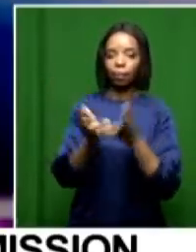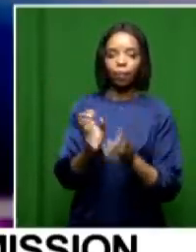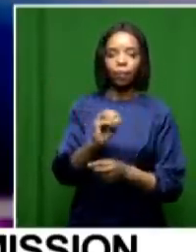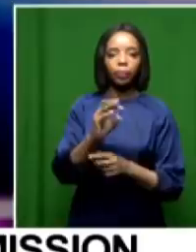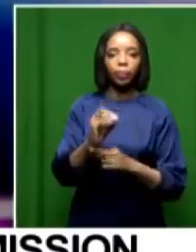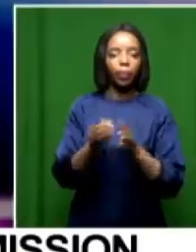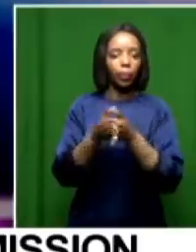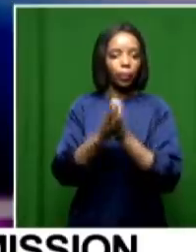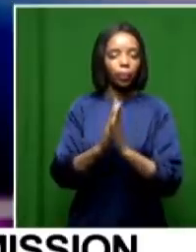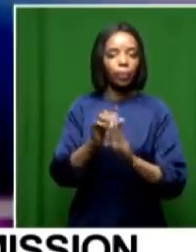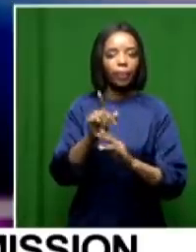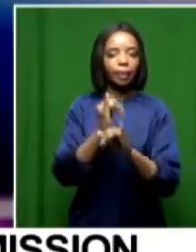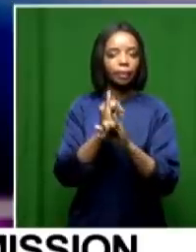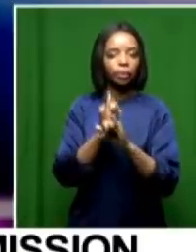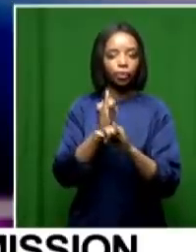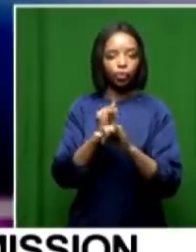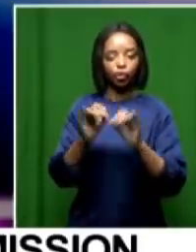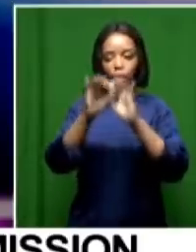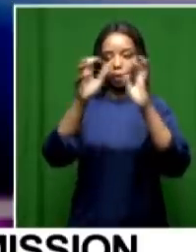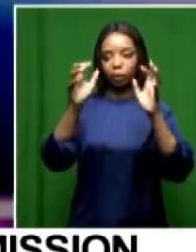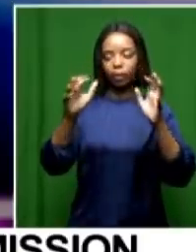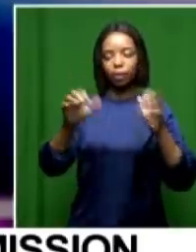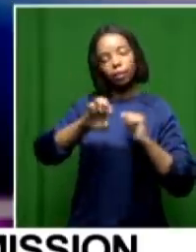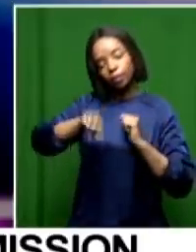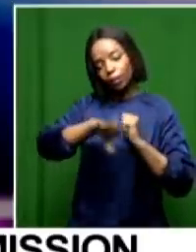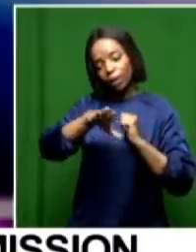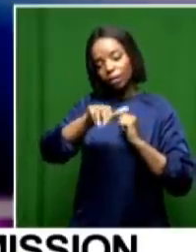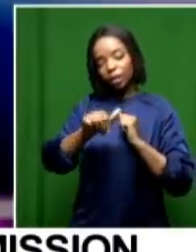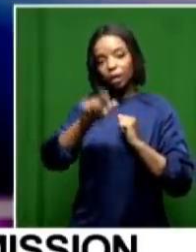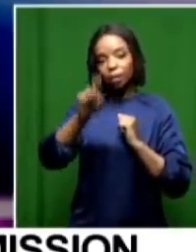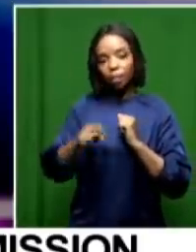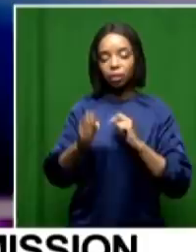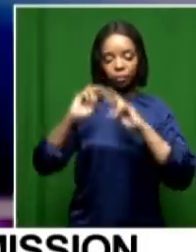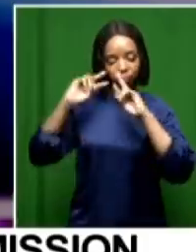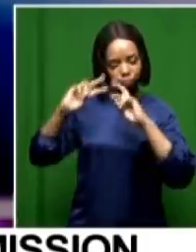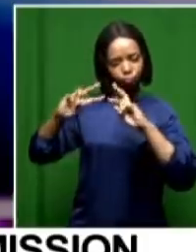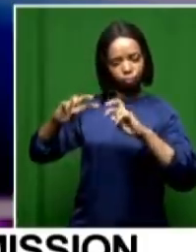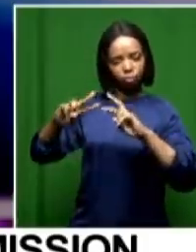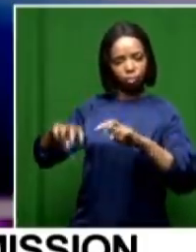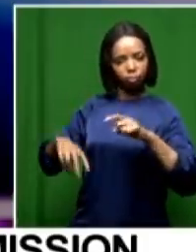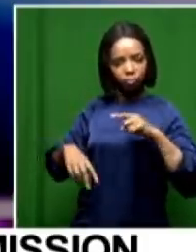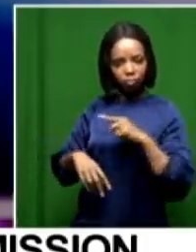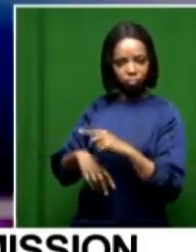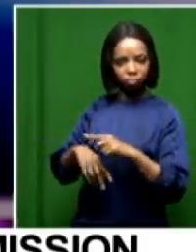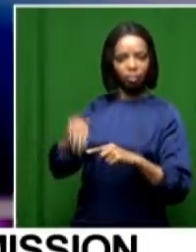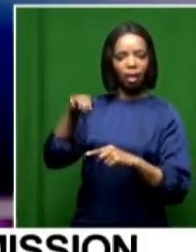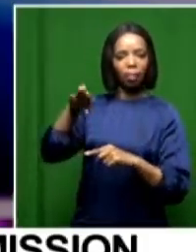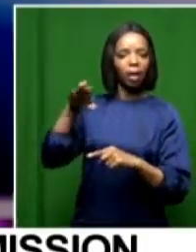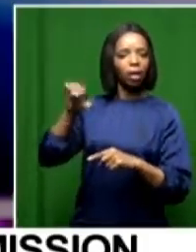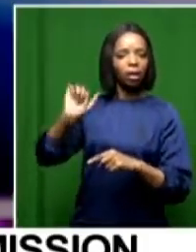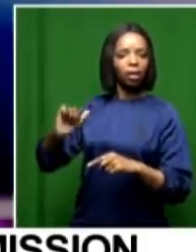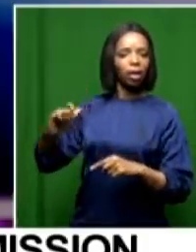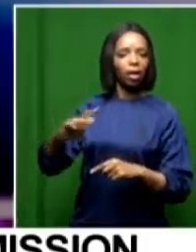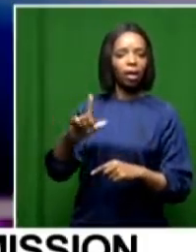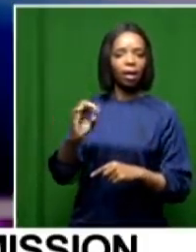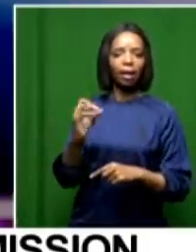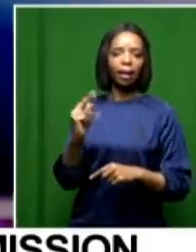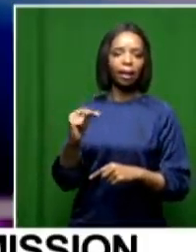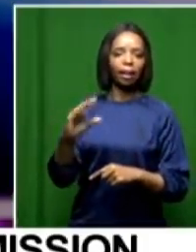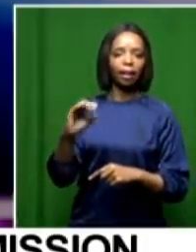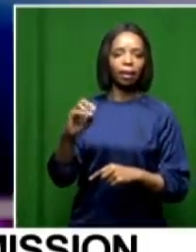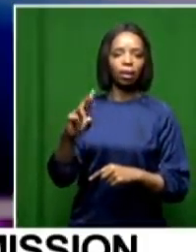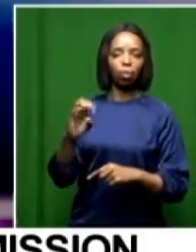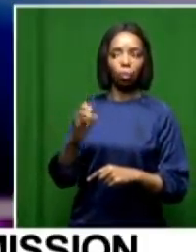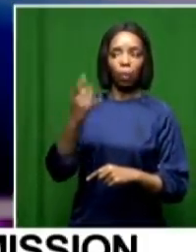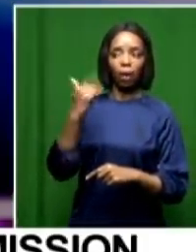these institutions in South Africa to trace the banking transactions of Glencore, and that must firstly be preceded by freezing all of their accounts, if they have